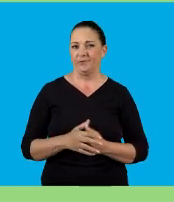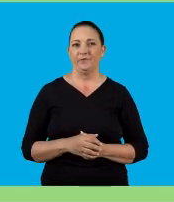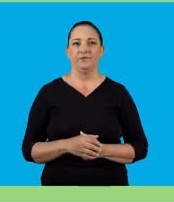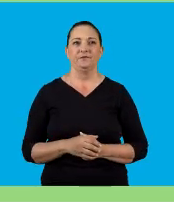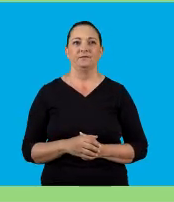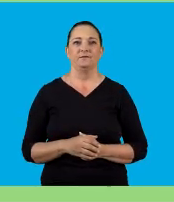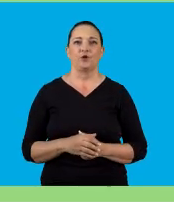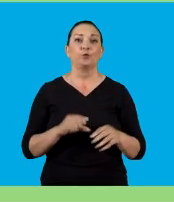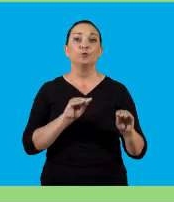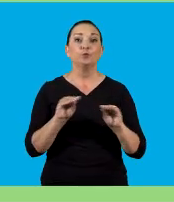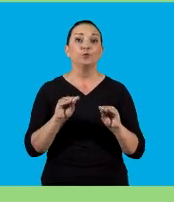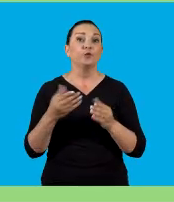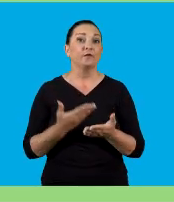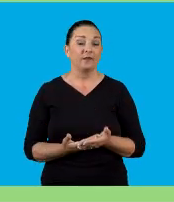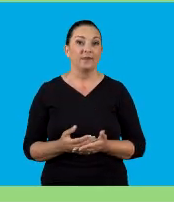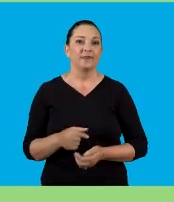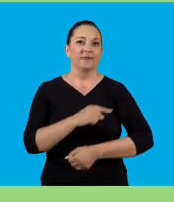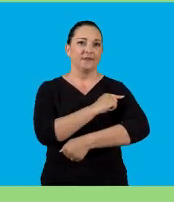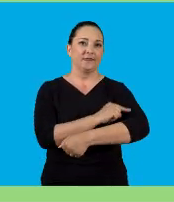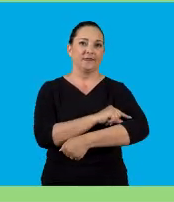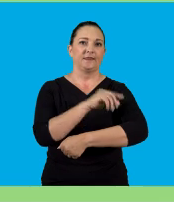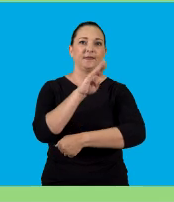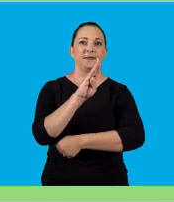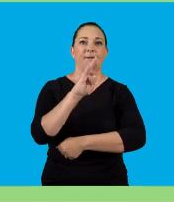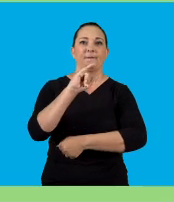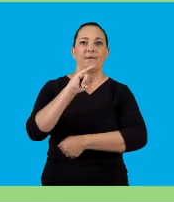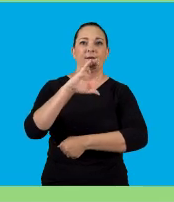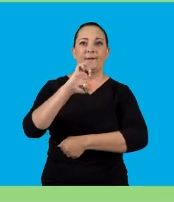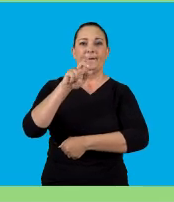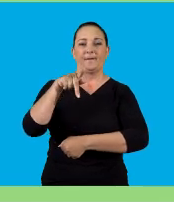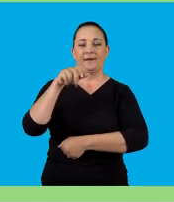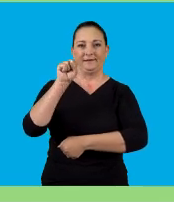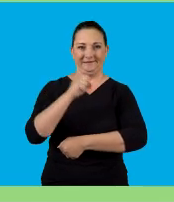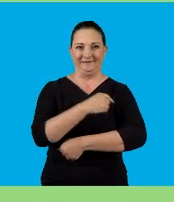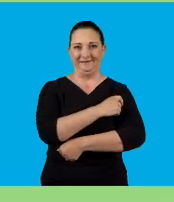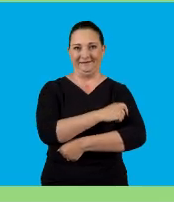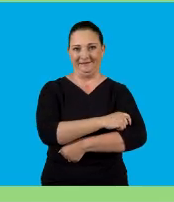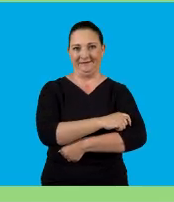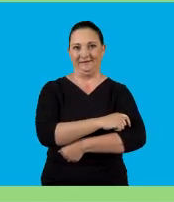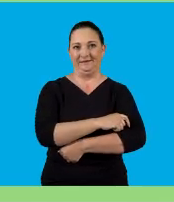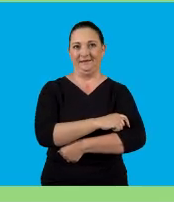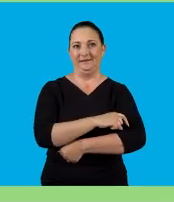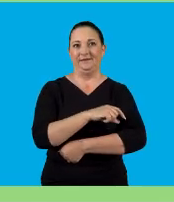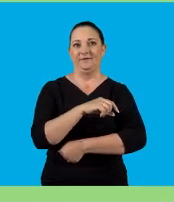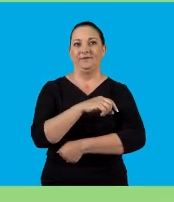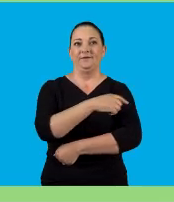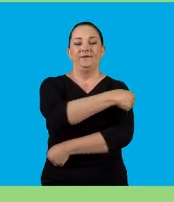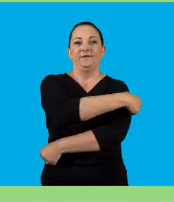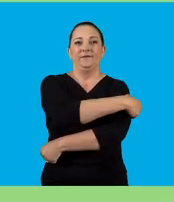make movement possible? So the biceps at A, we know that the muscle found at A is called